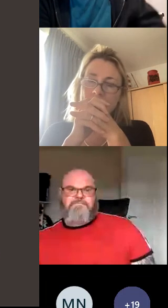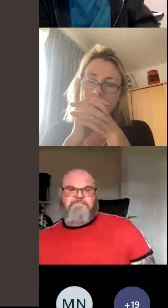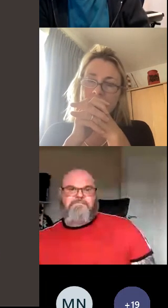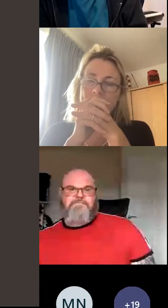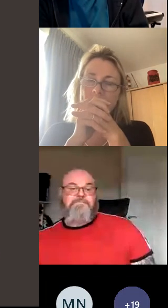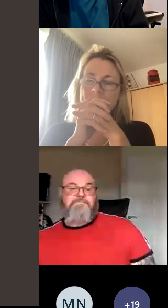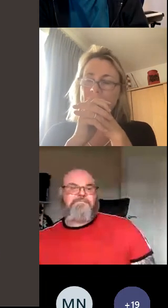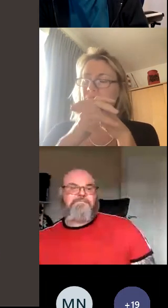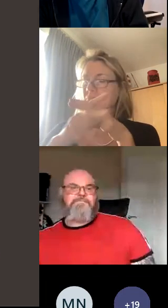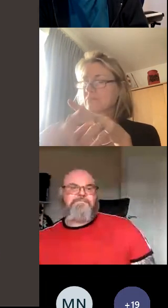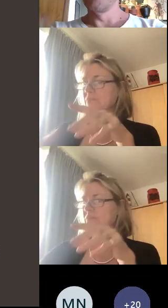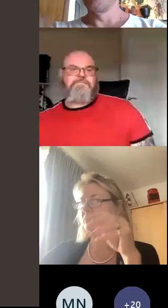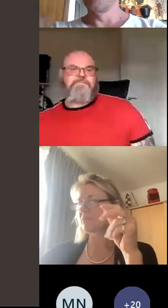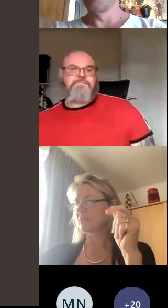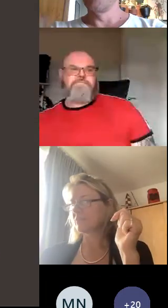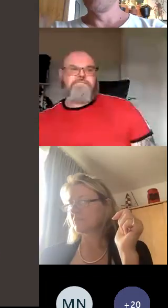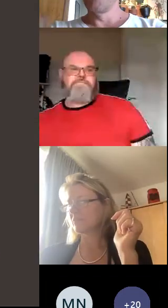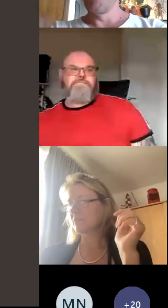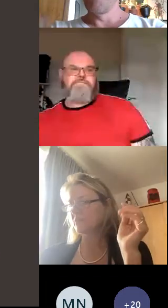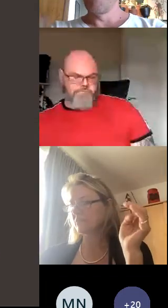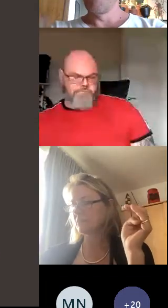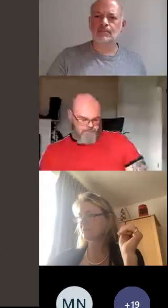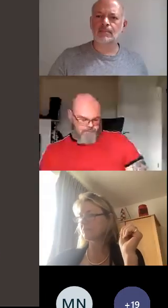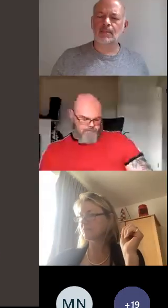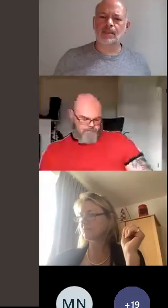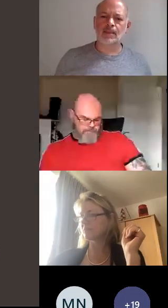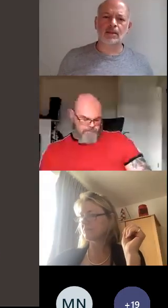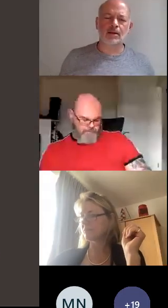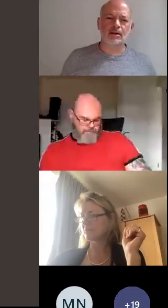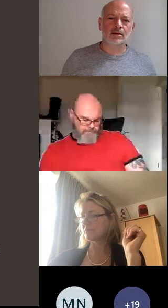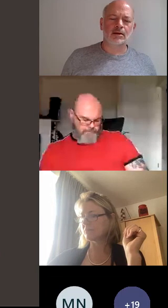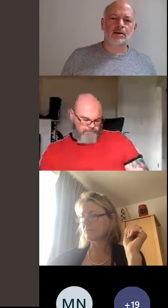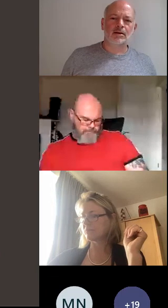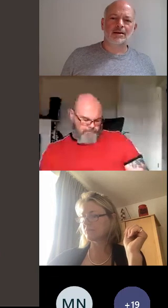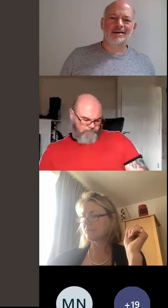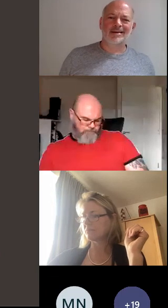Yeah, Graham, do you want to take that one?